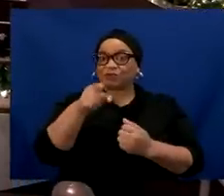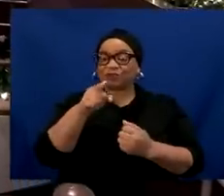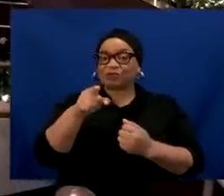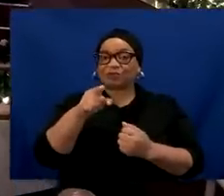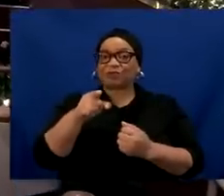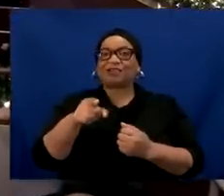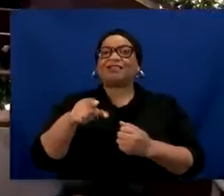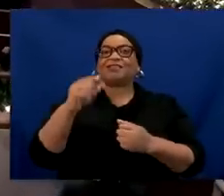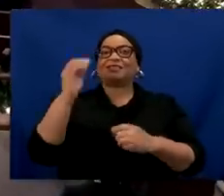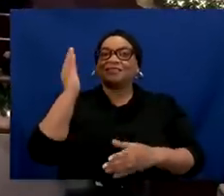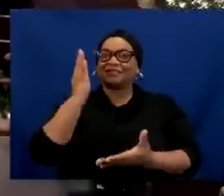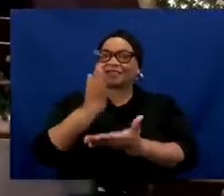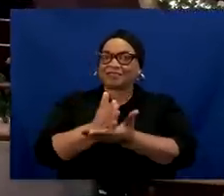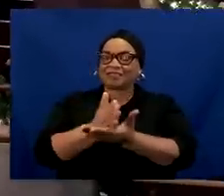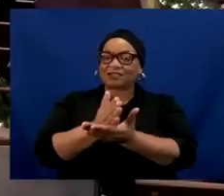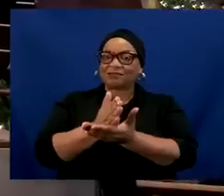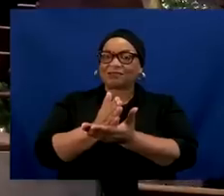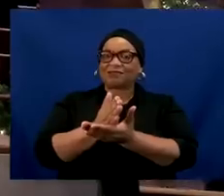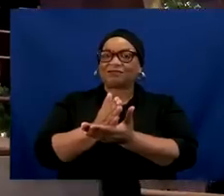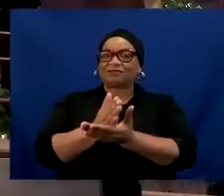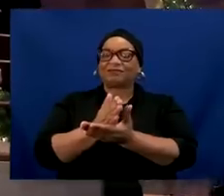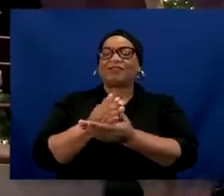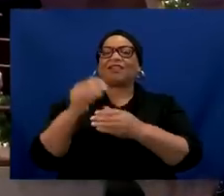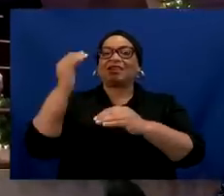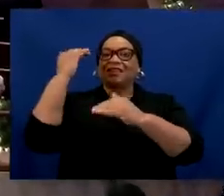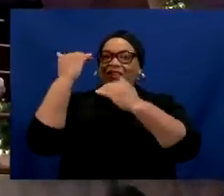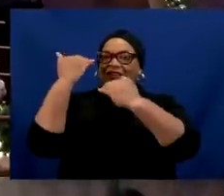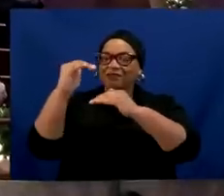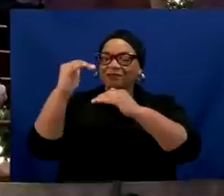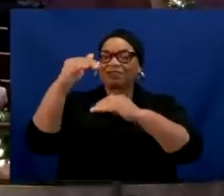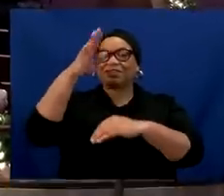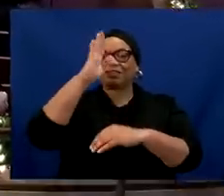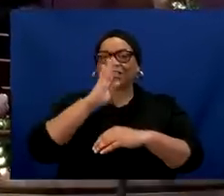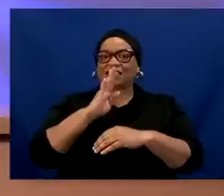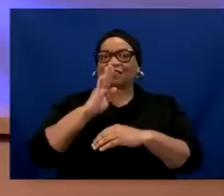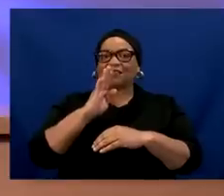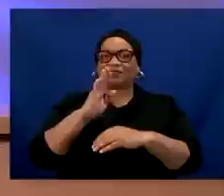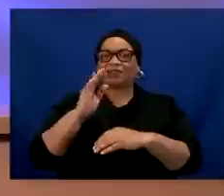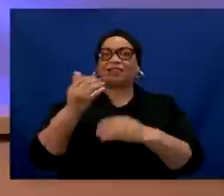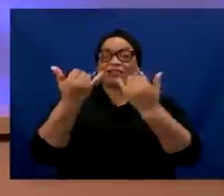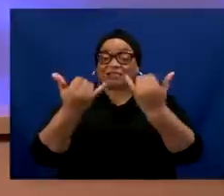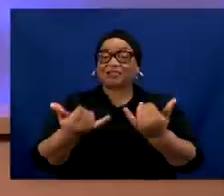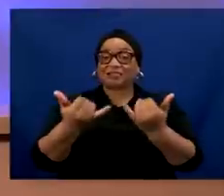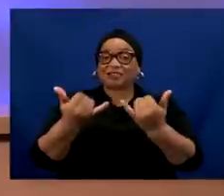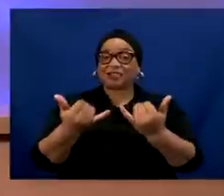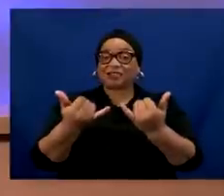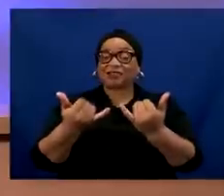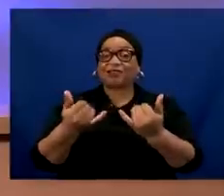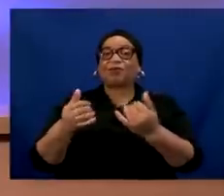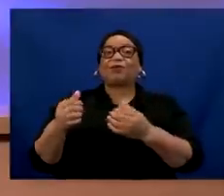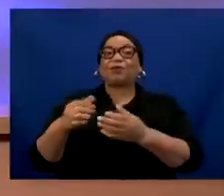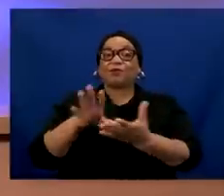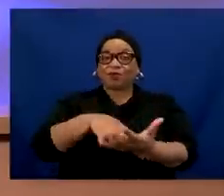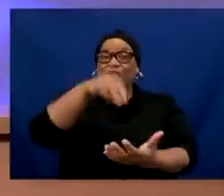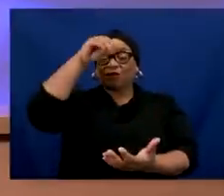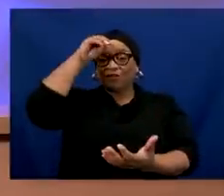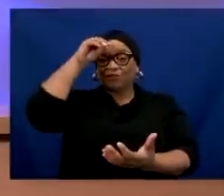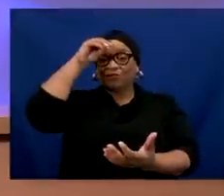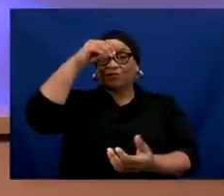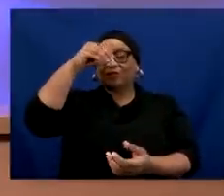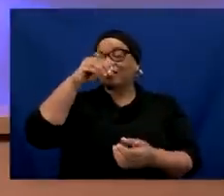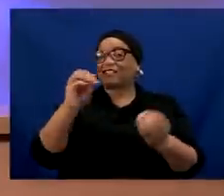human restrictions. With God, nothing shall be impossible. That's the story that is before us today.